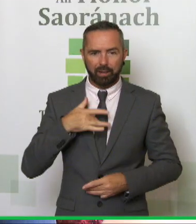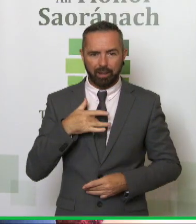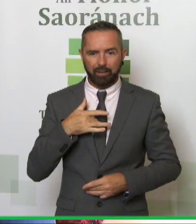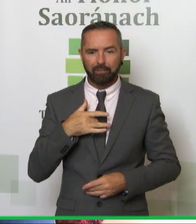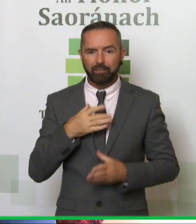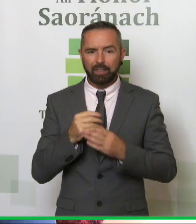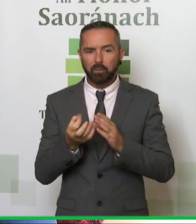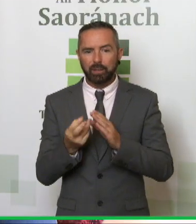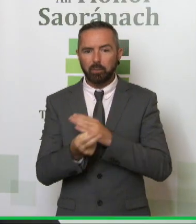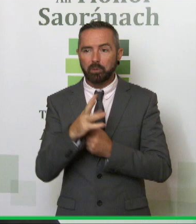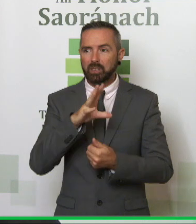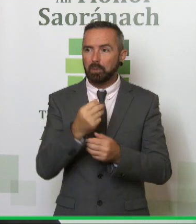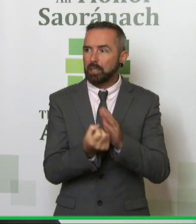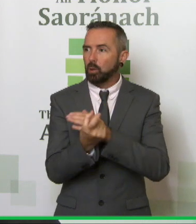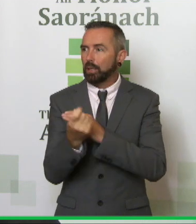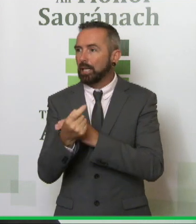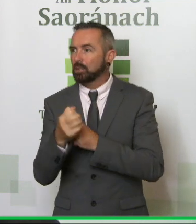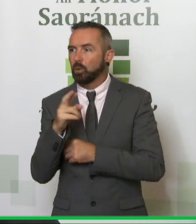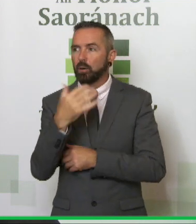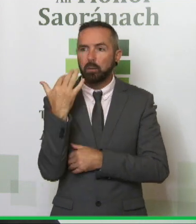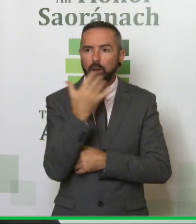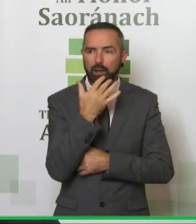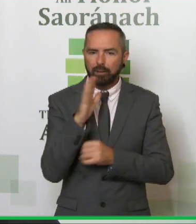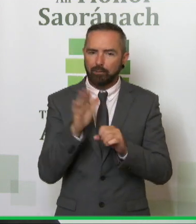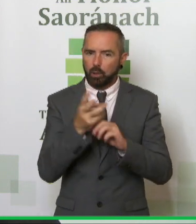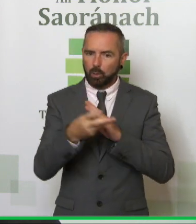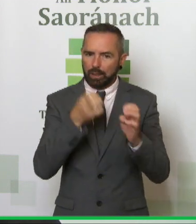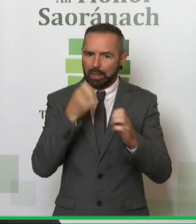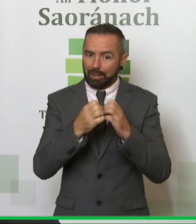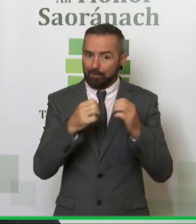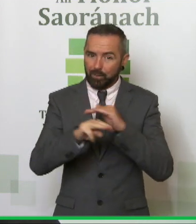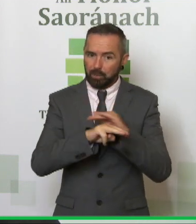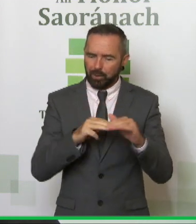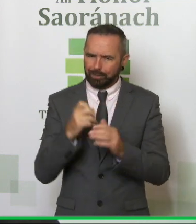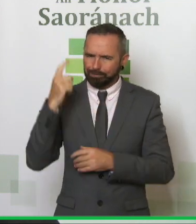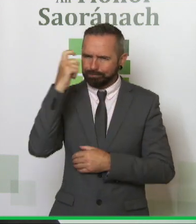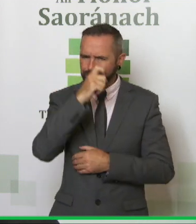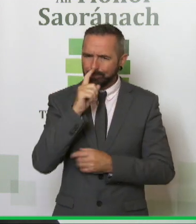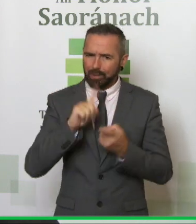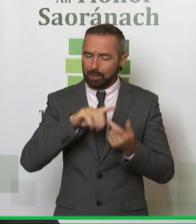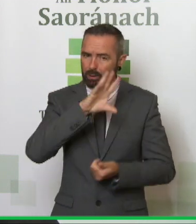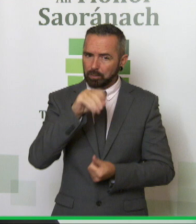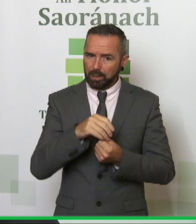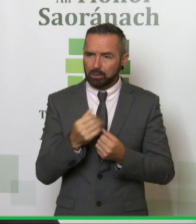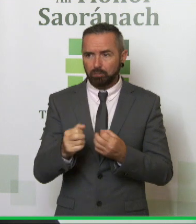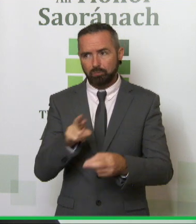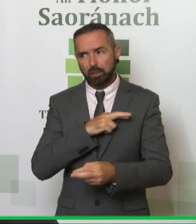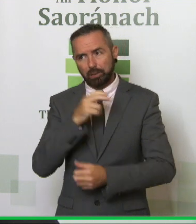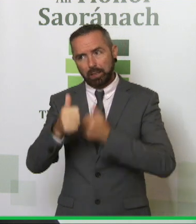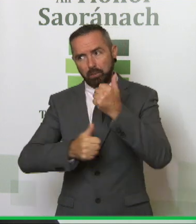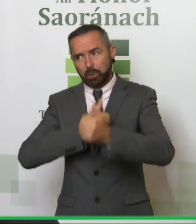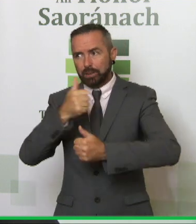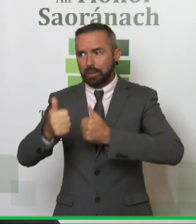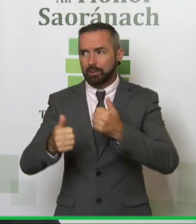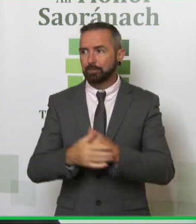it's birthdays or special occasions, to be here and give up a full weekend every month. That is really special, and I do really appreciate it, and I